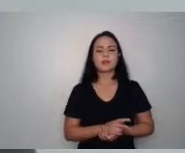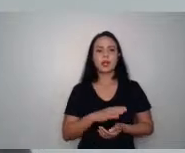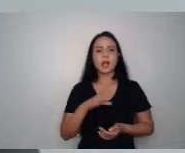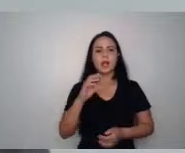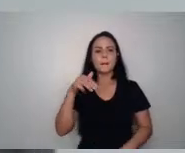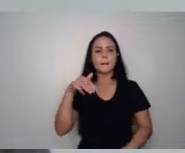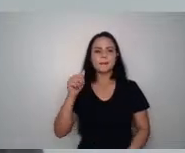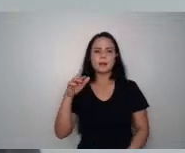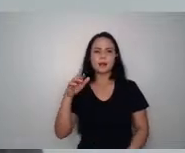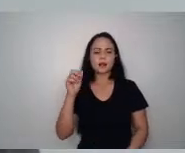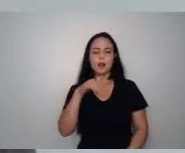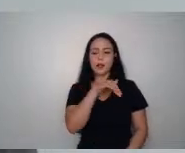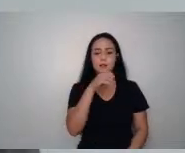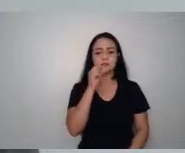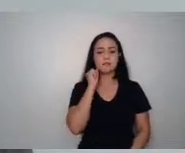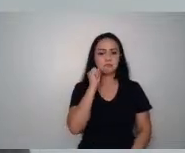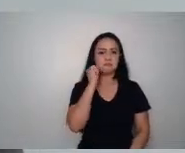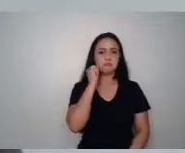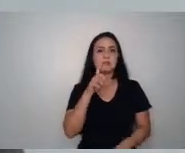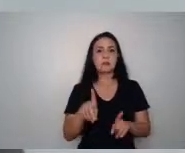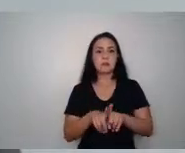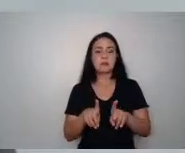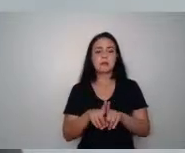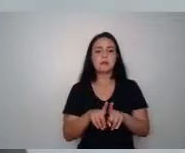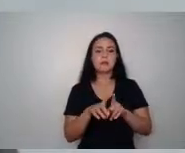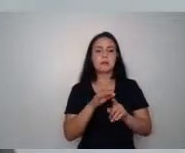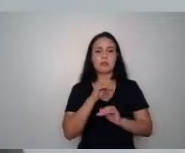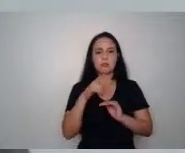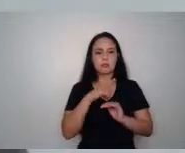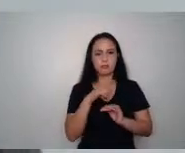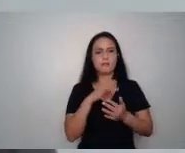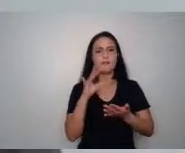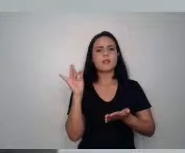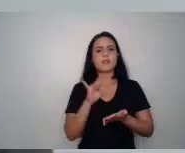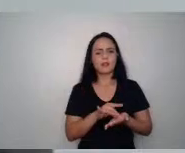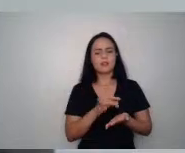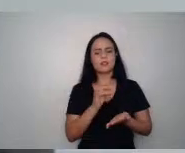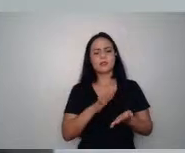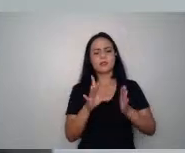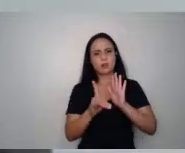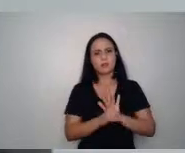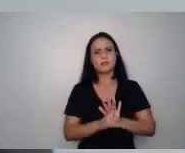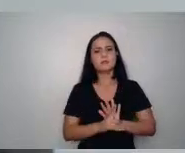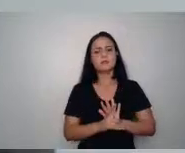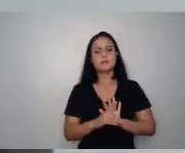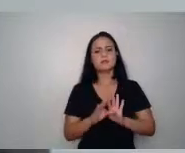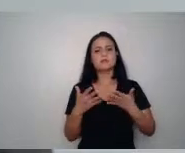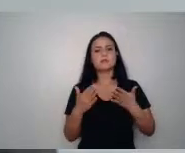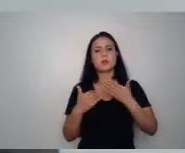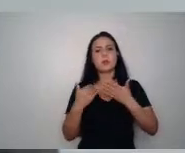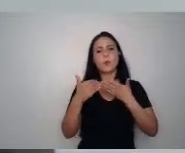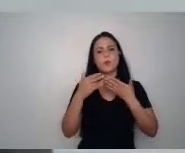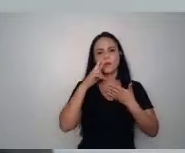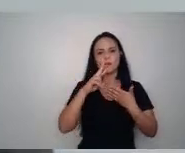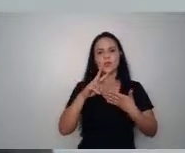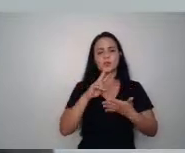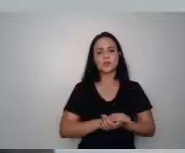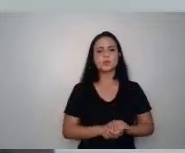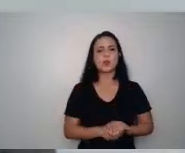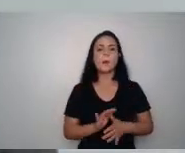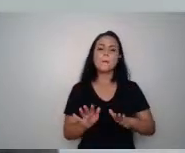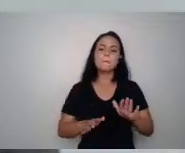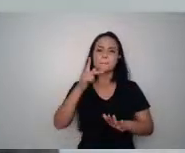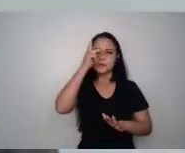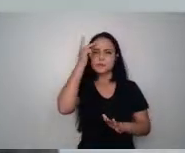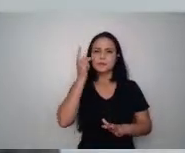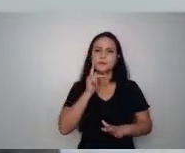mea culpa, be it the House of Representatives or the Senate, it has to provide force, to put